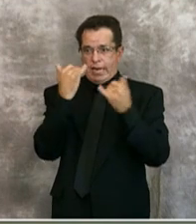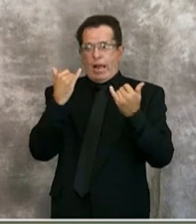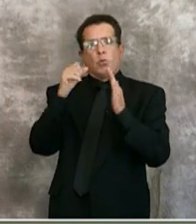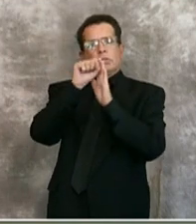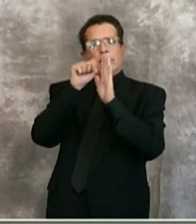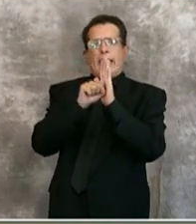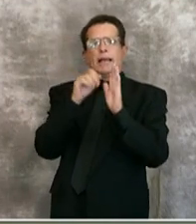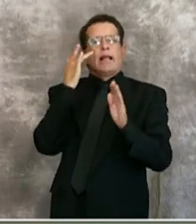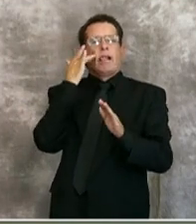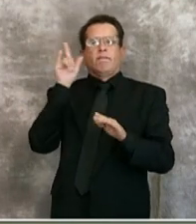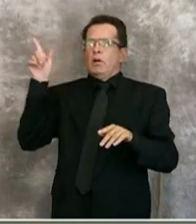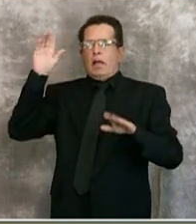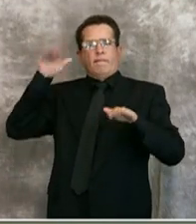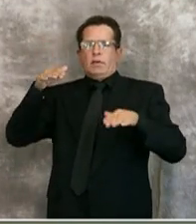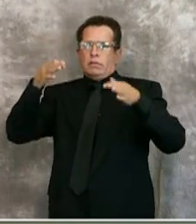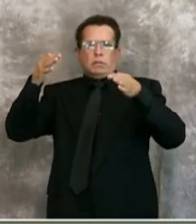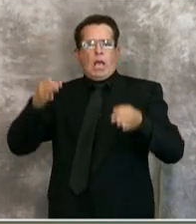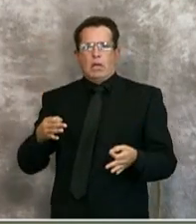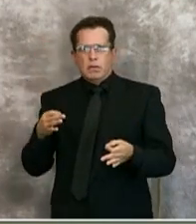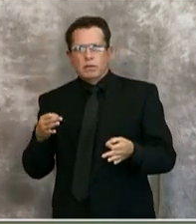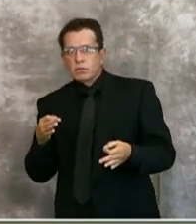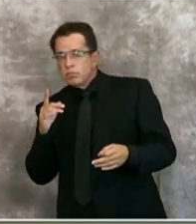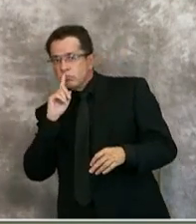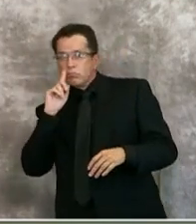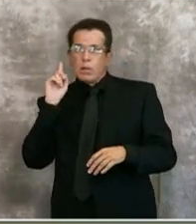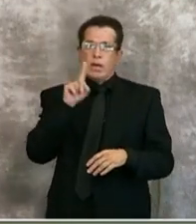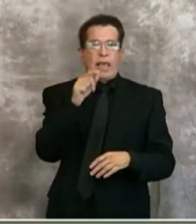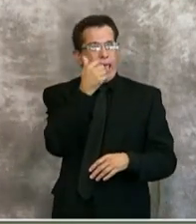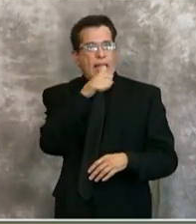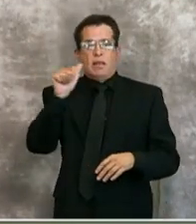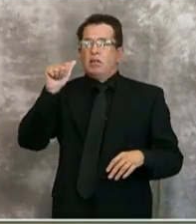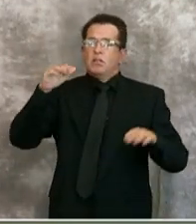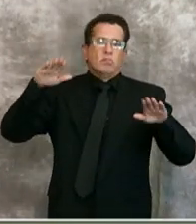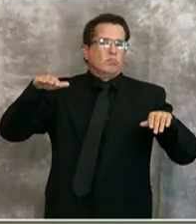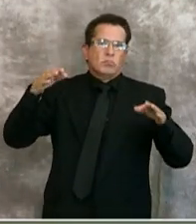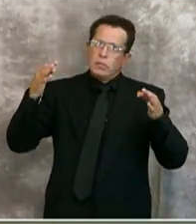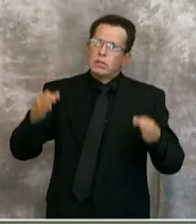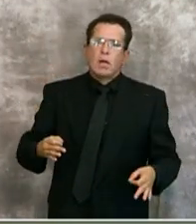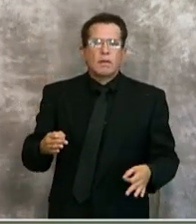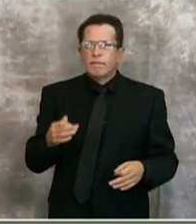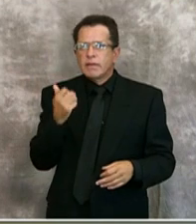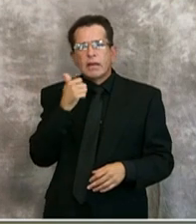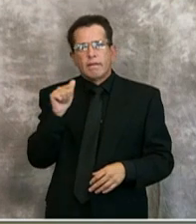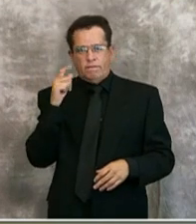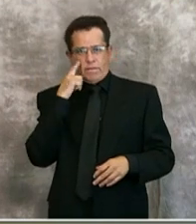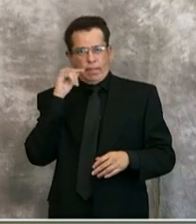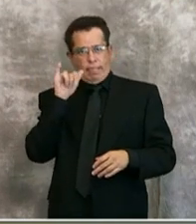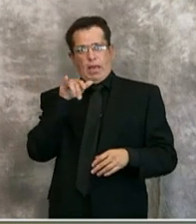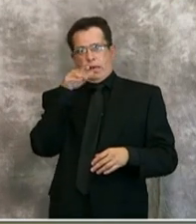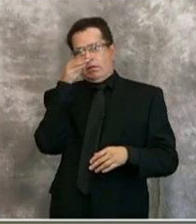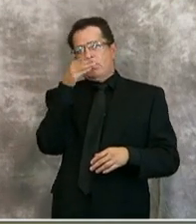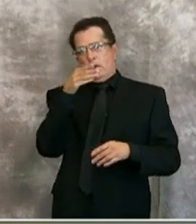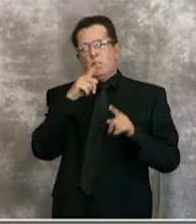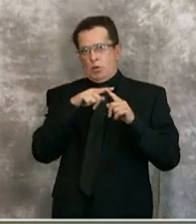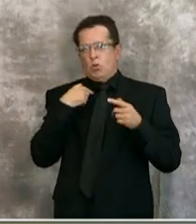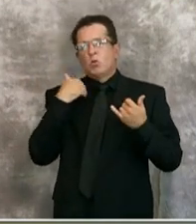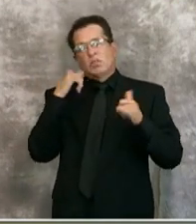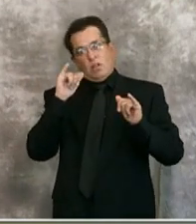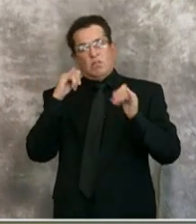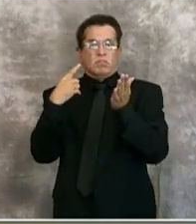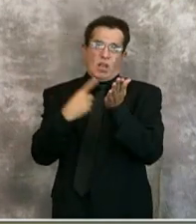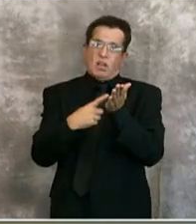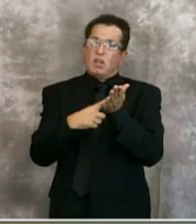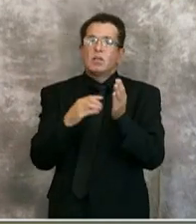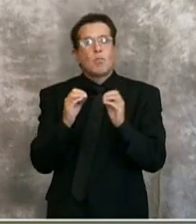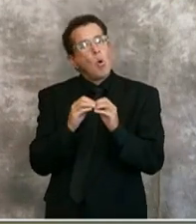has not signed off on any counties moving forward with the ability to do that. And so we're continuing to talk to them. We've had a